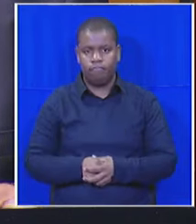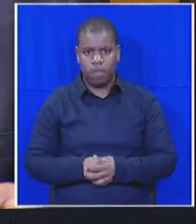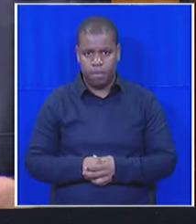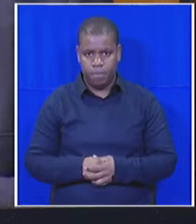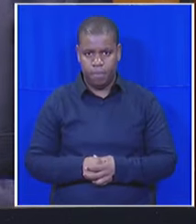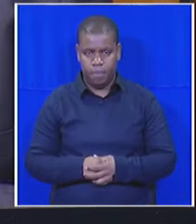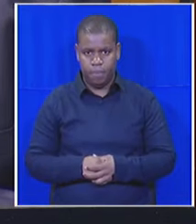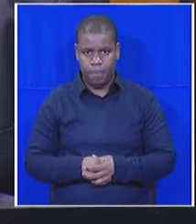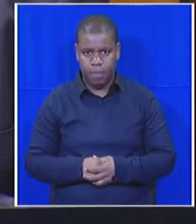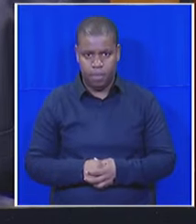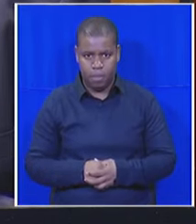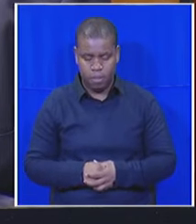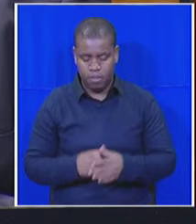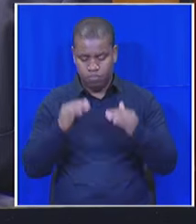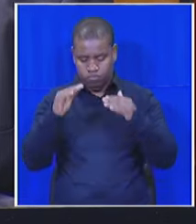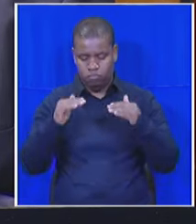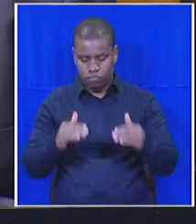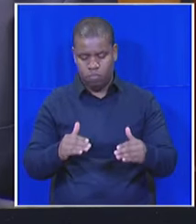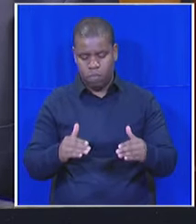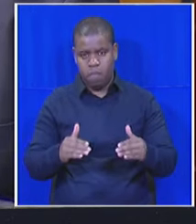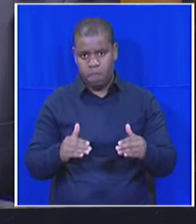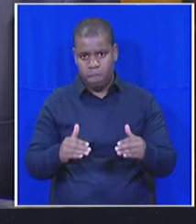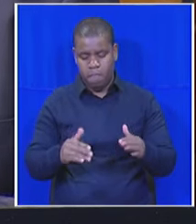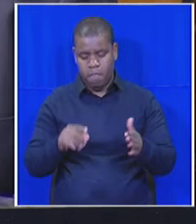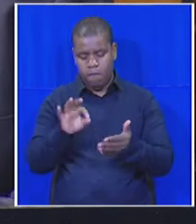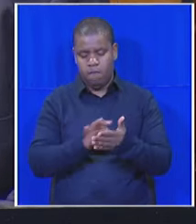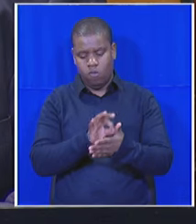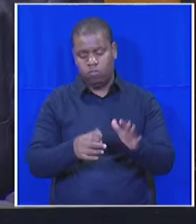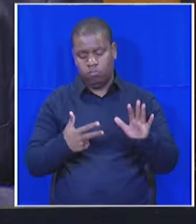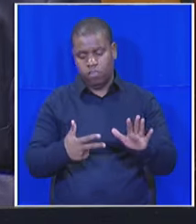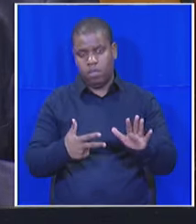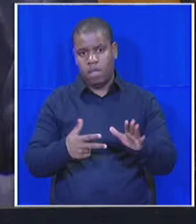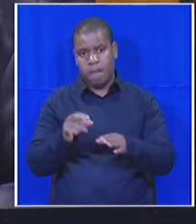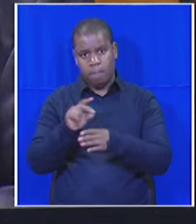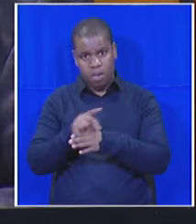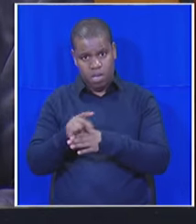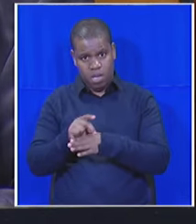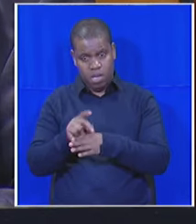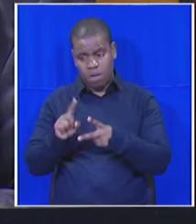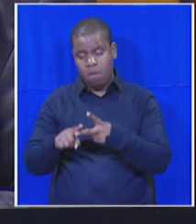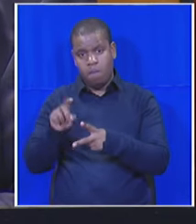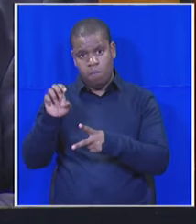We now put vote number 8, planning, monitoring, and evaluation. Are there any objections?